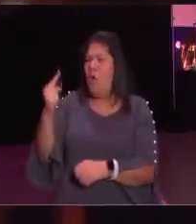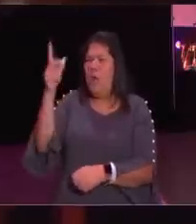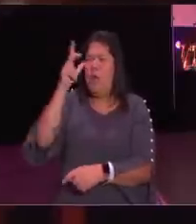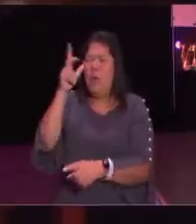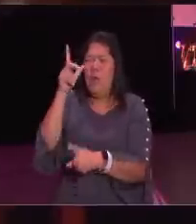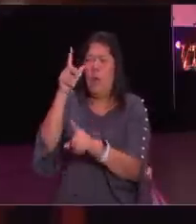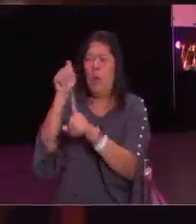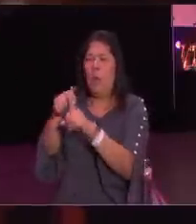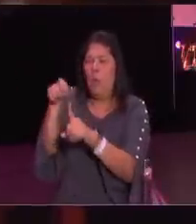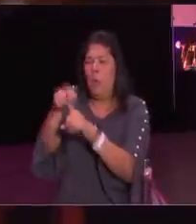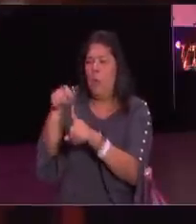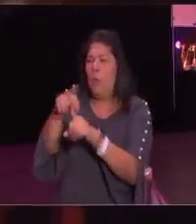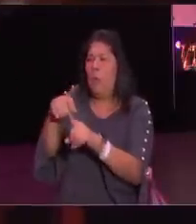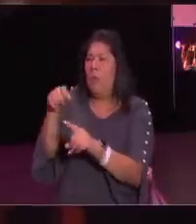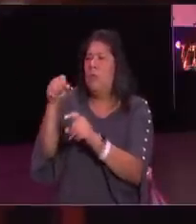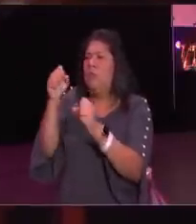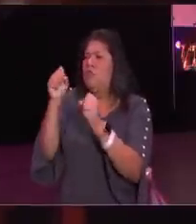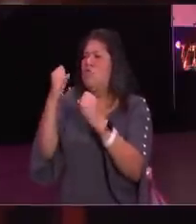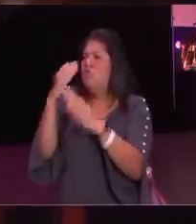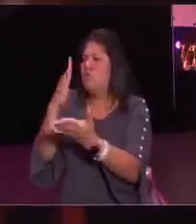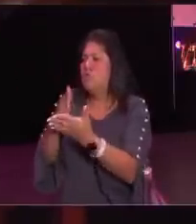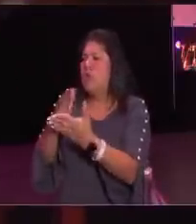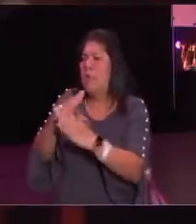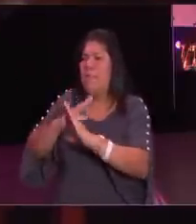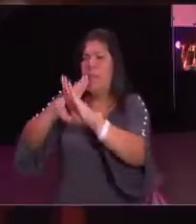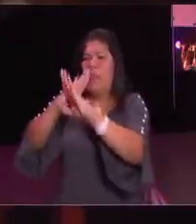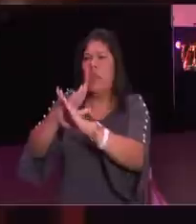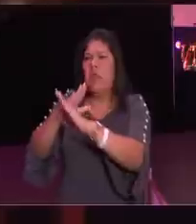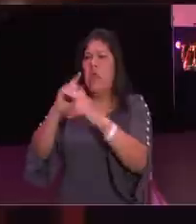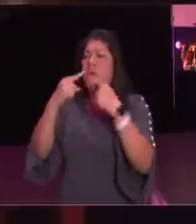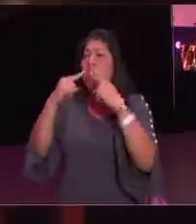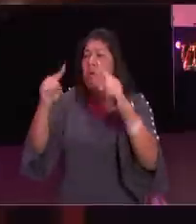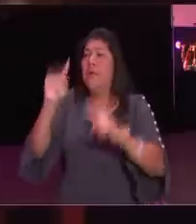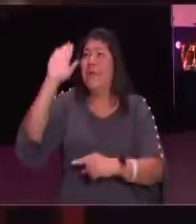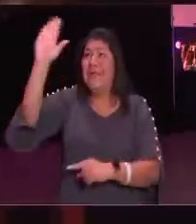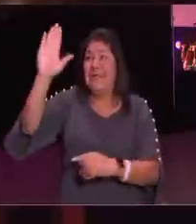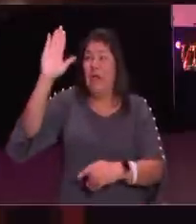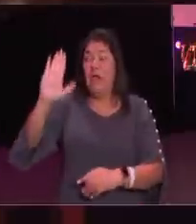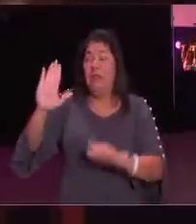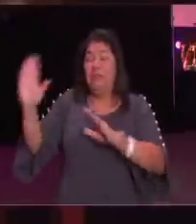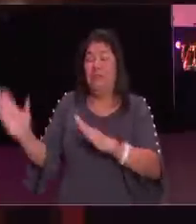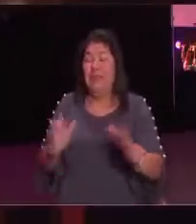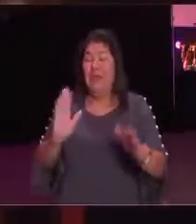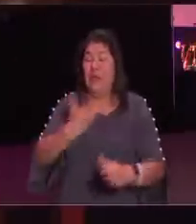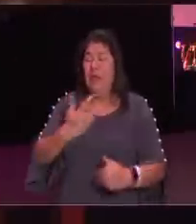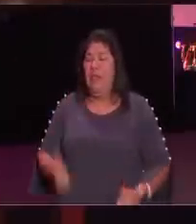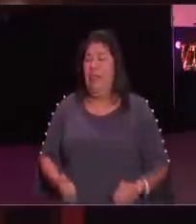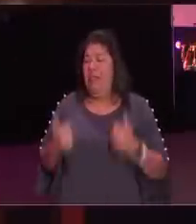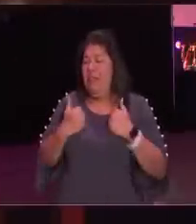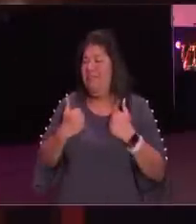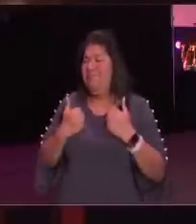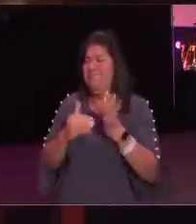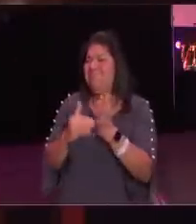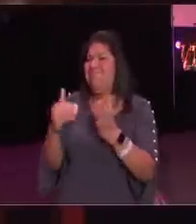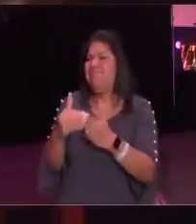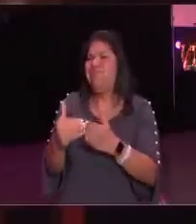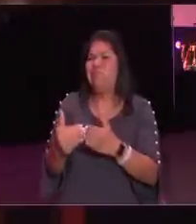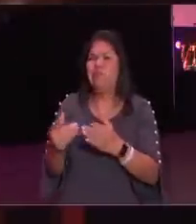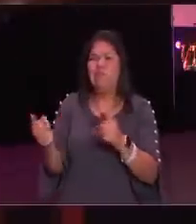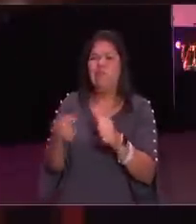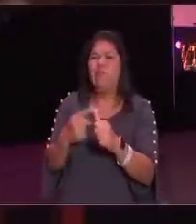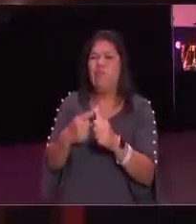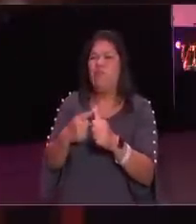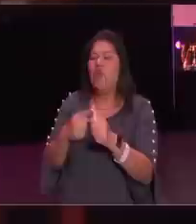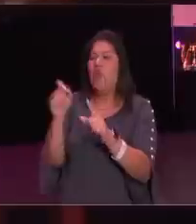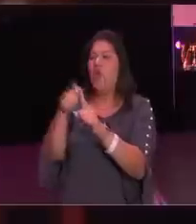enemy that will try to stop God's purposes from being fulfilled in our lives. And many times, the first place